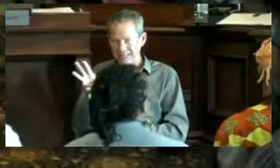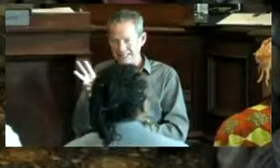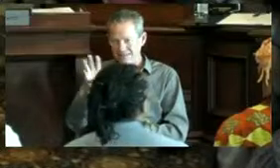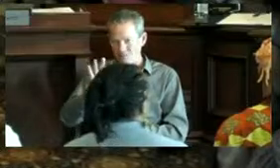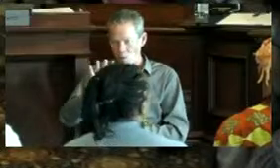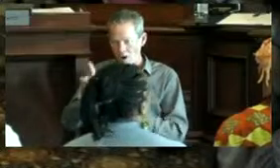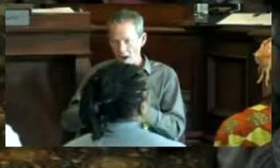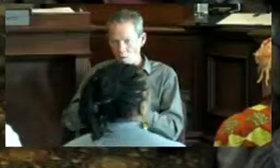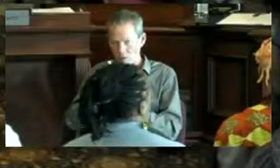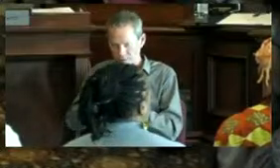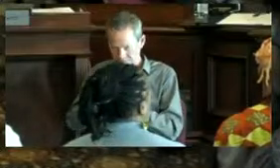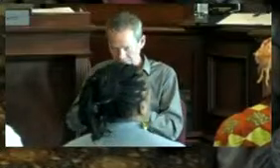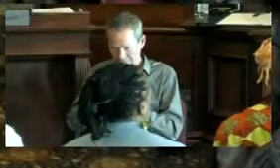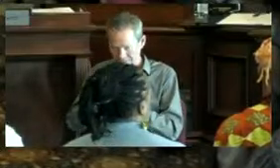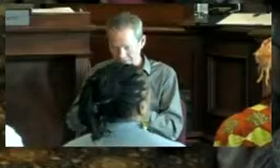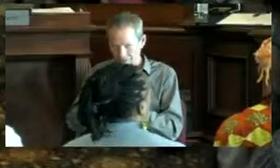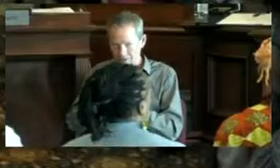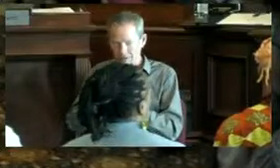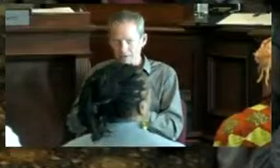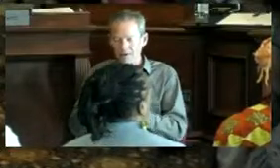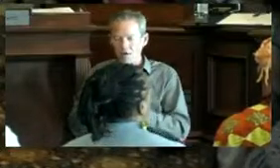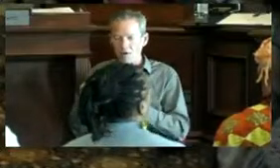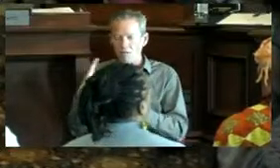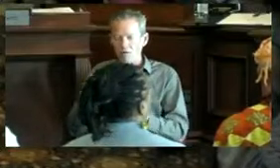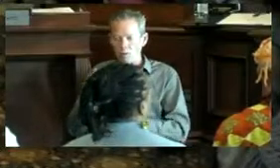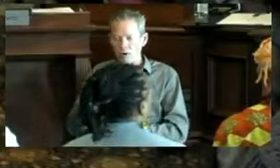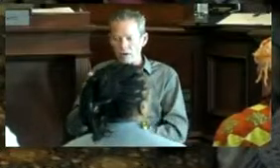78,864 hours over